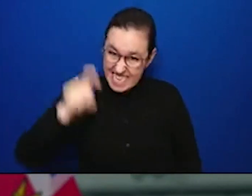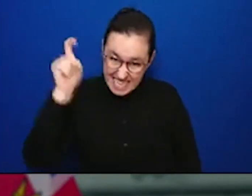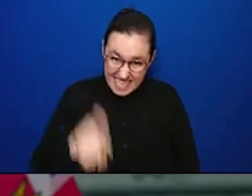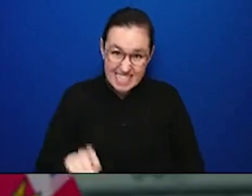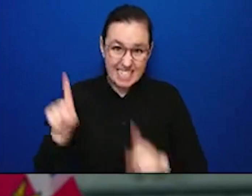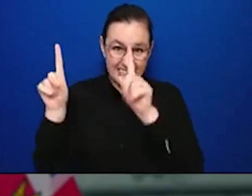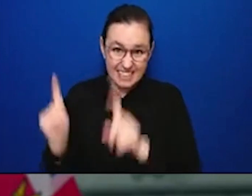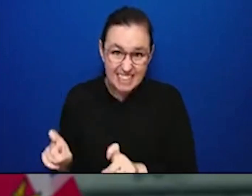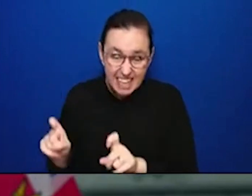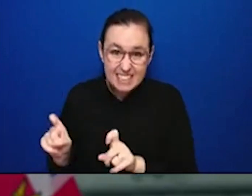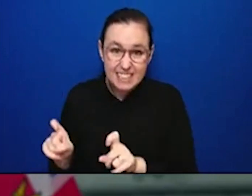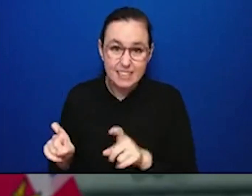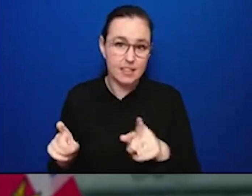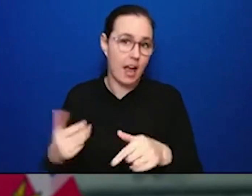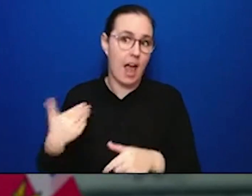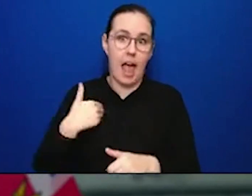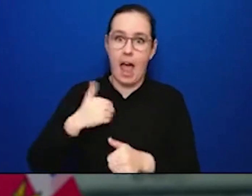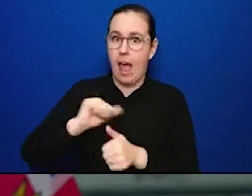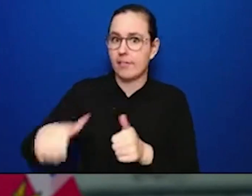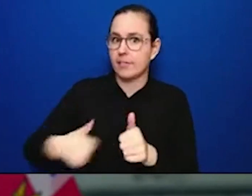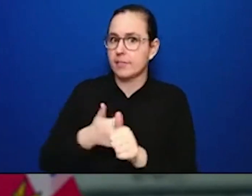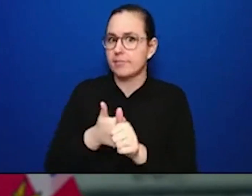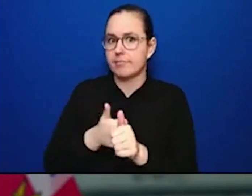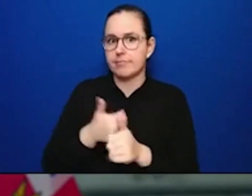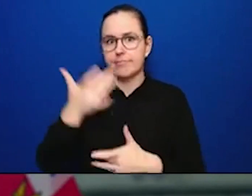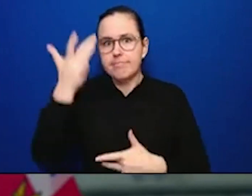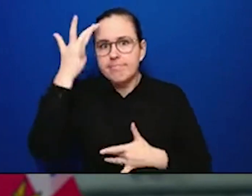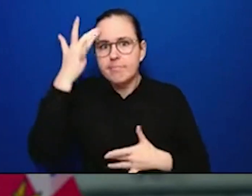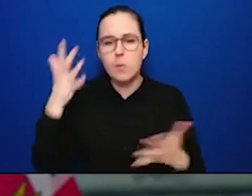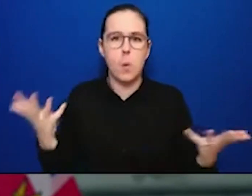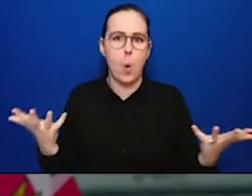right now, and we are using the rapid antigen tests that we have